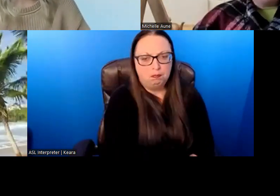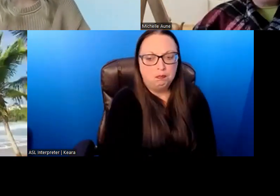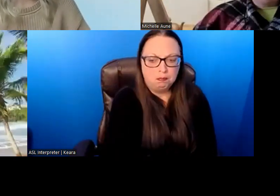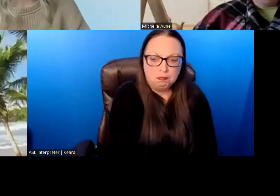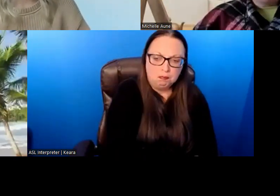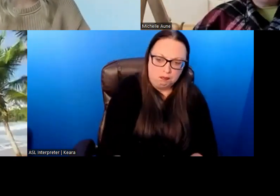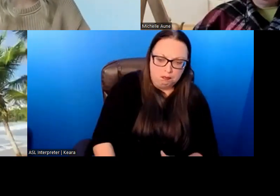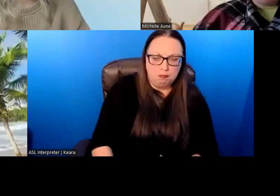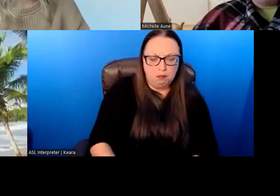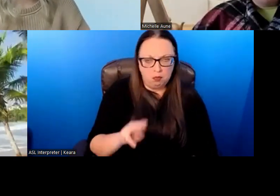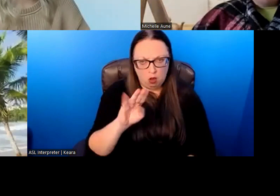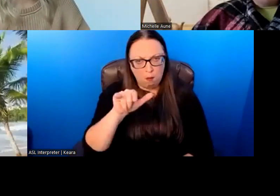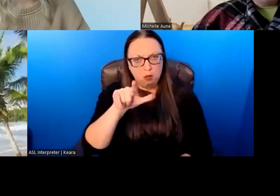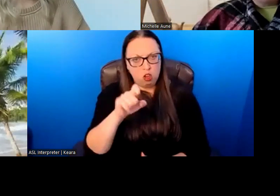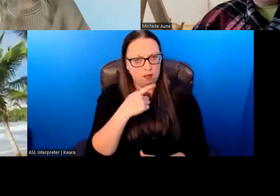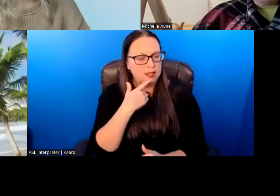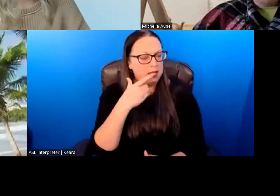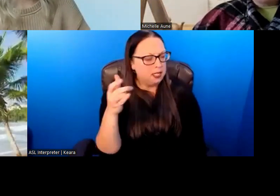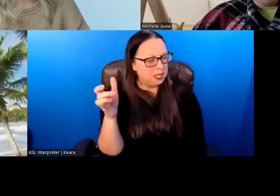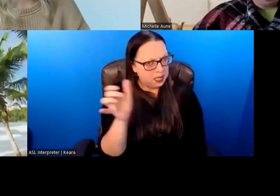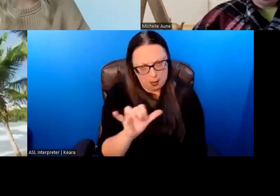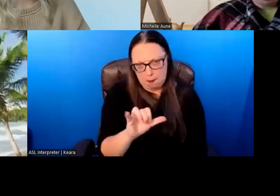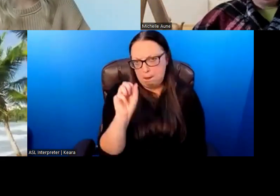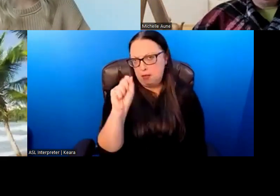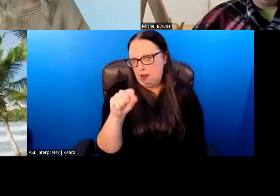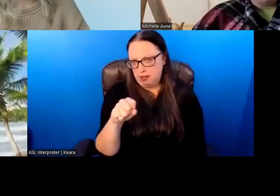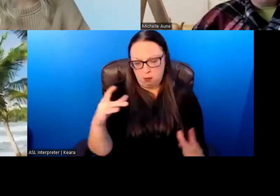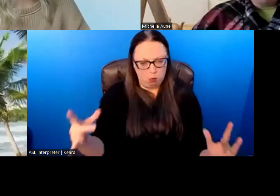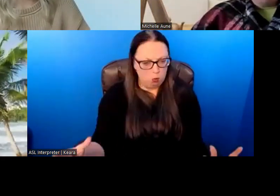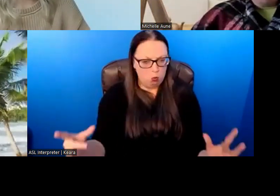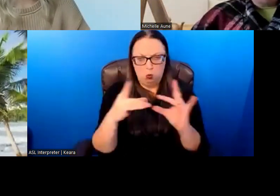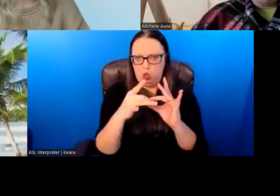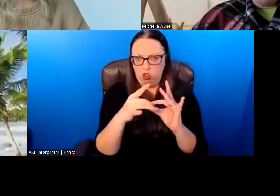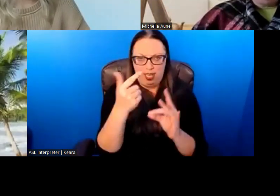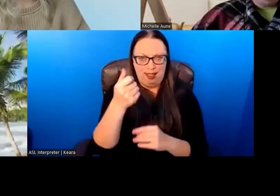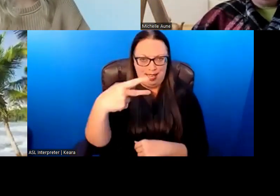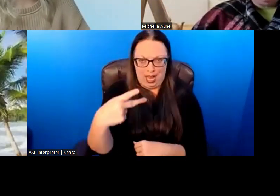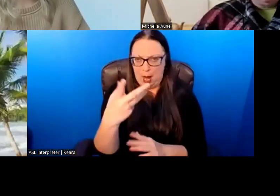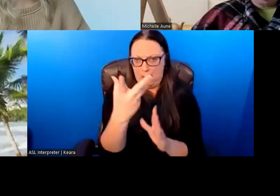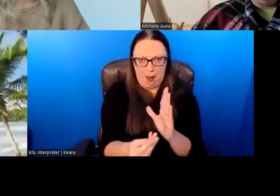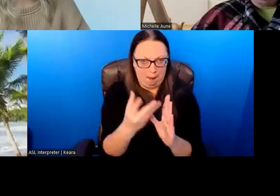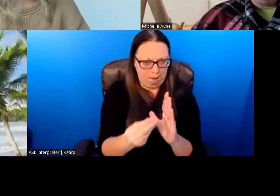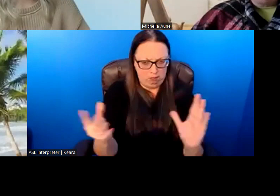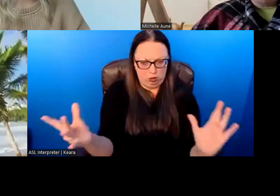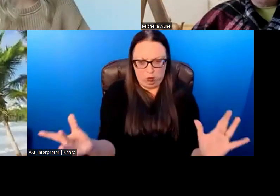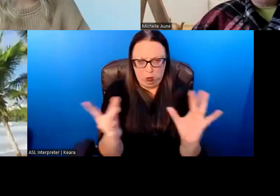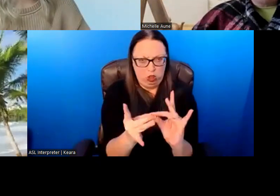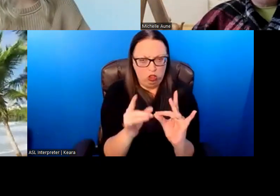We mirror the same thing, definitely bridge the gaps. And if we have a caller